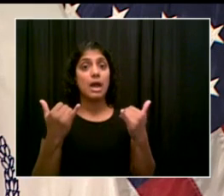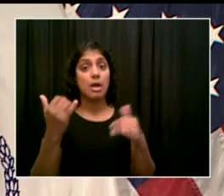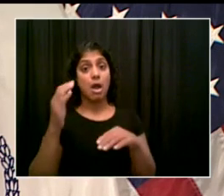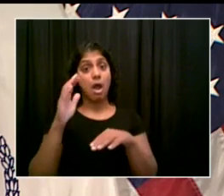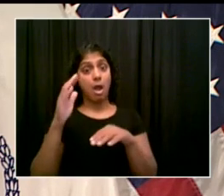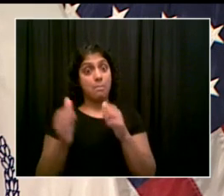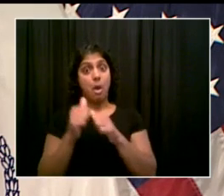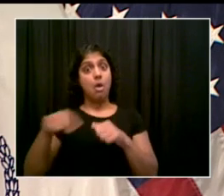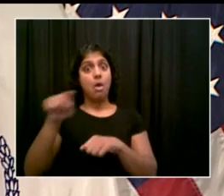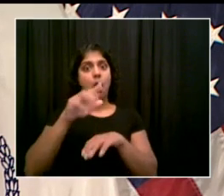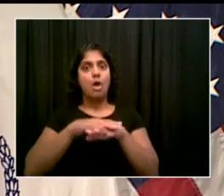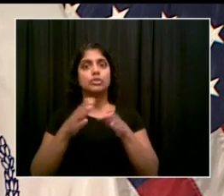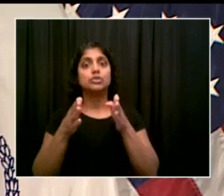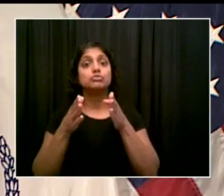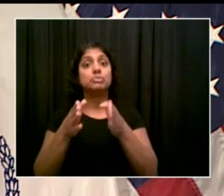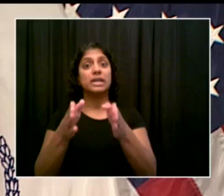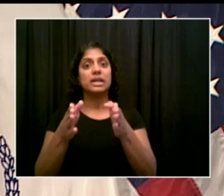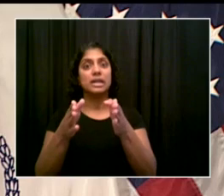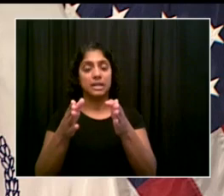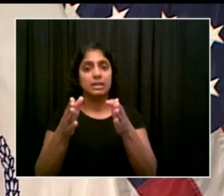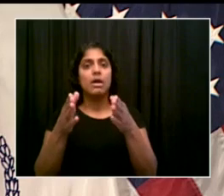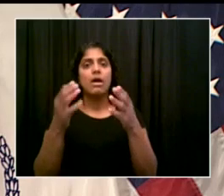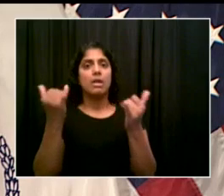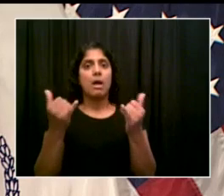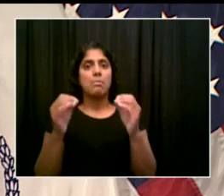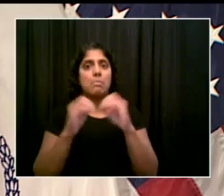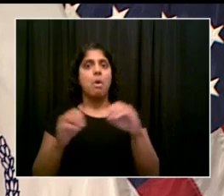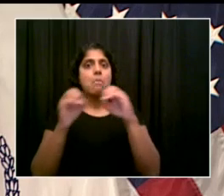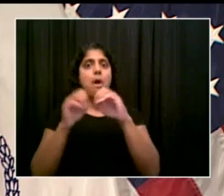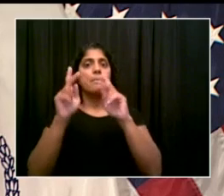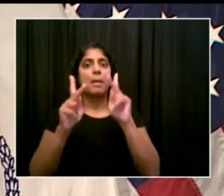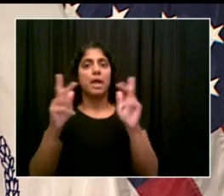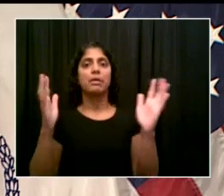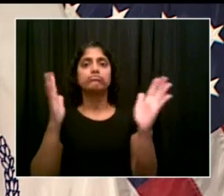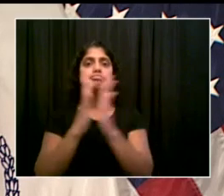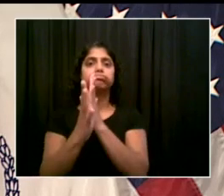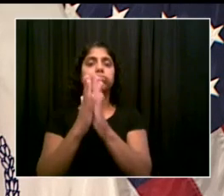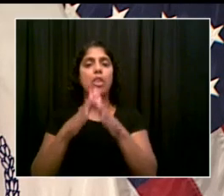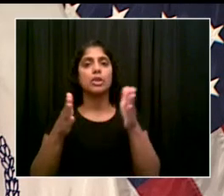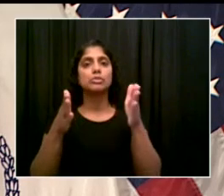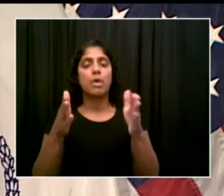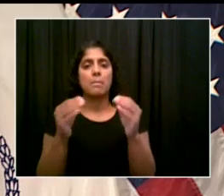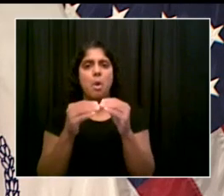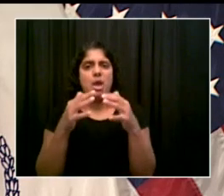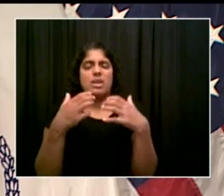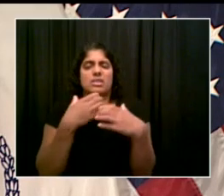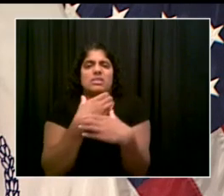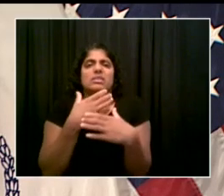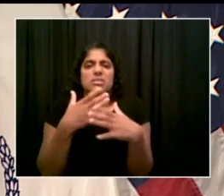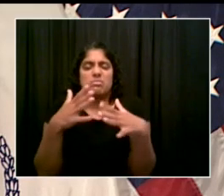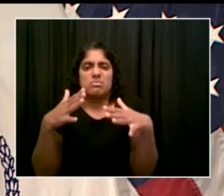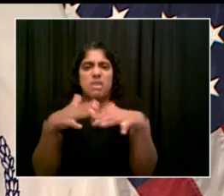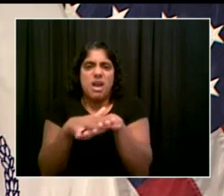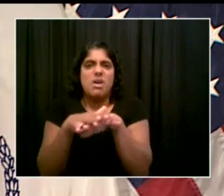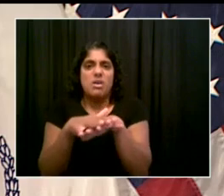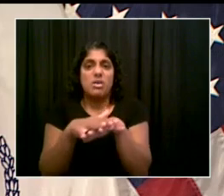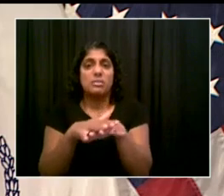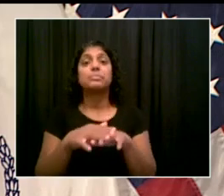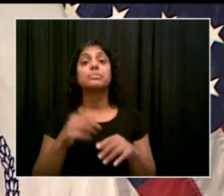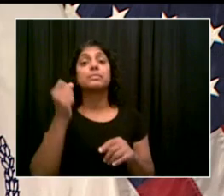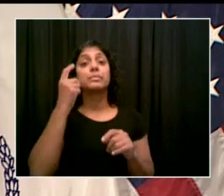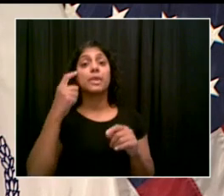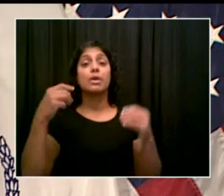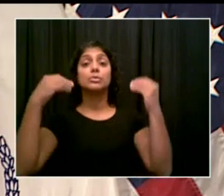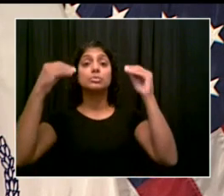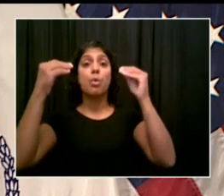up shop outside and sell the same goods for less, but don't have to pay a fair wage, taxes, fees, rent, etc. They also say there's